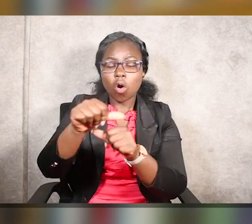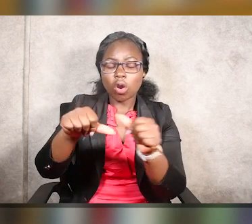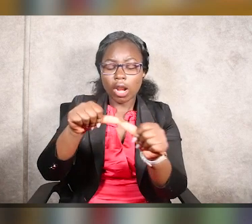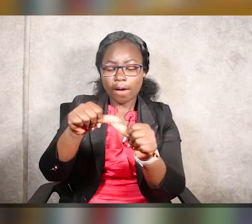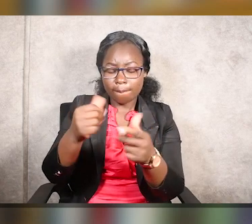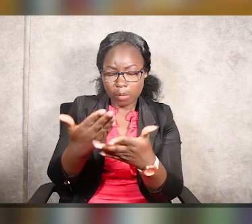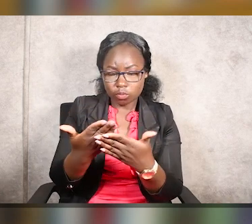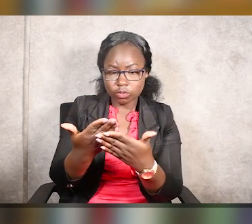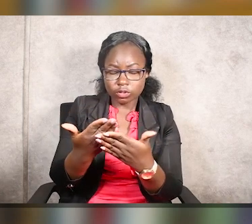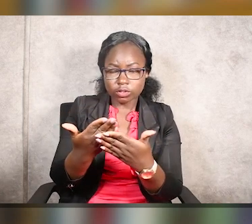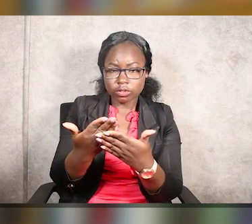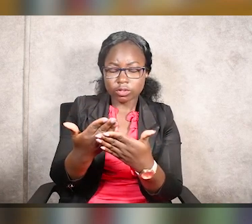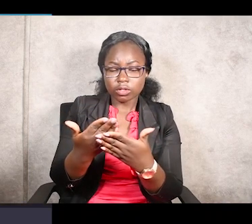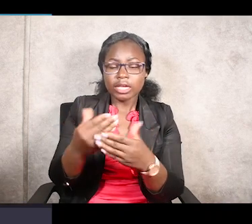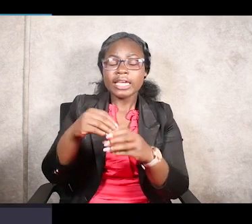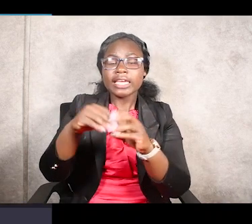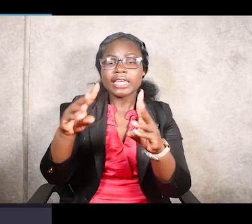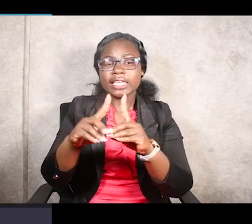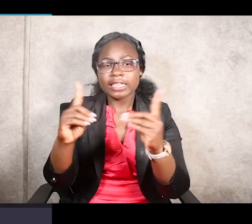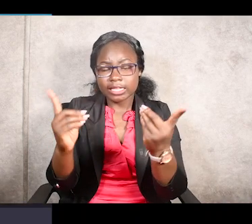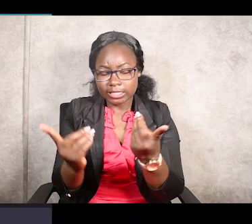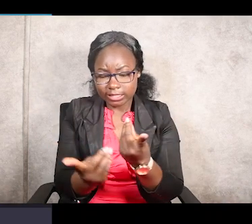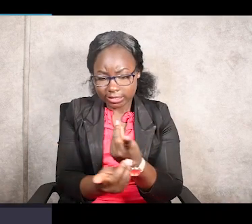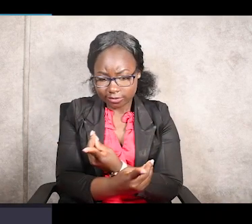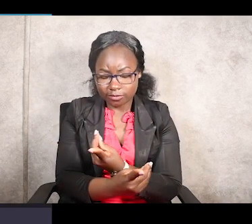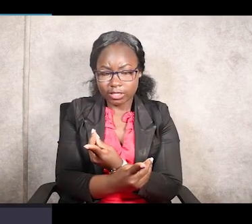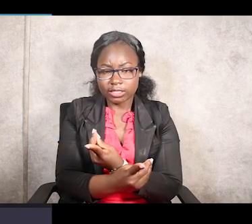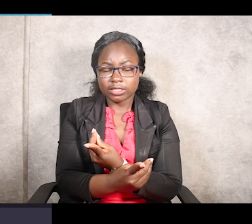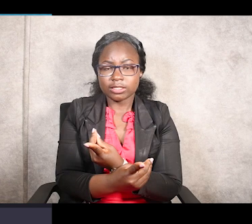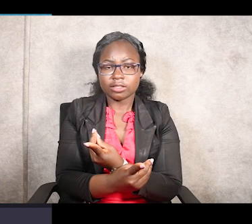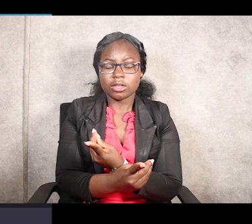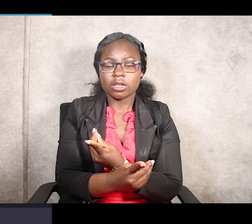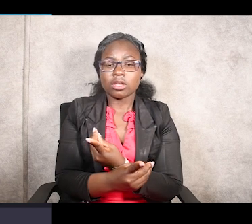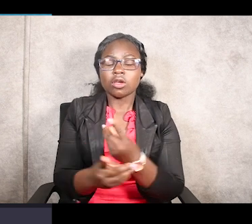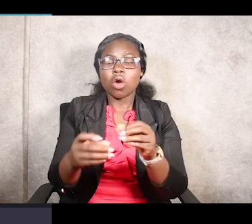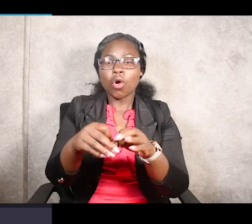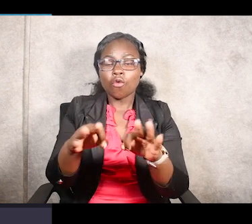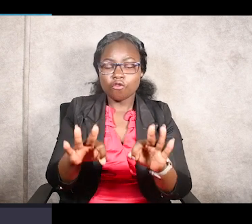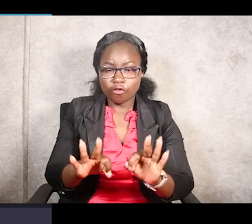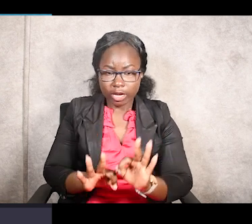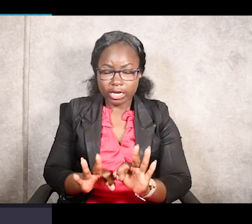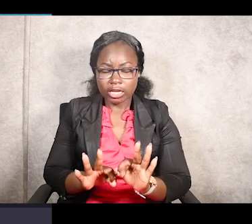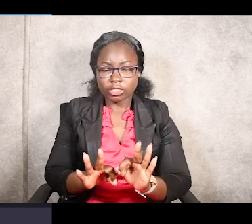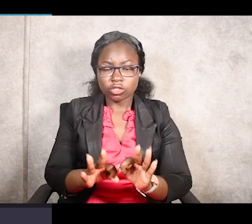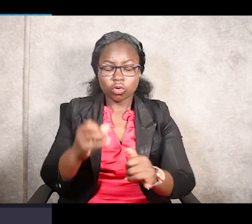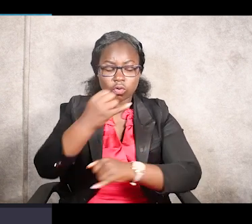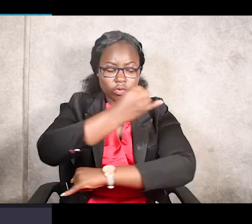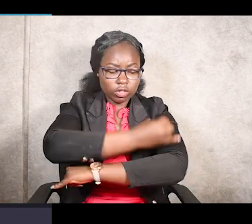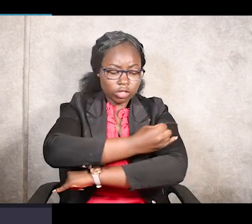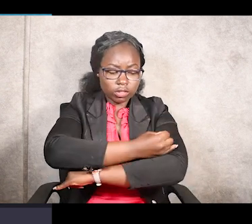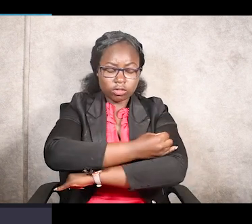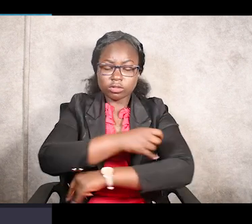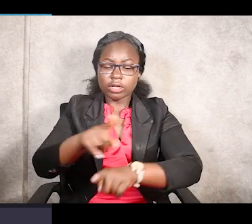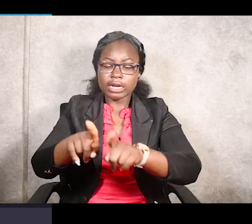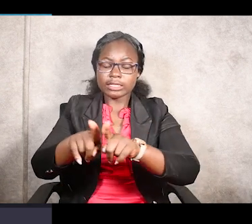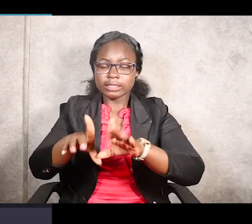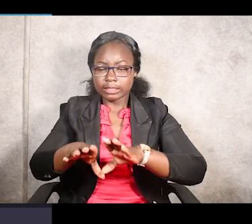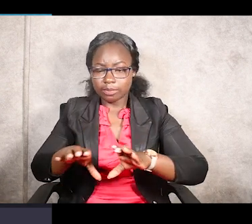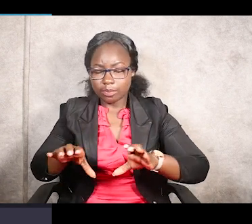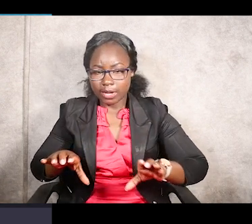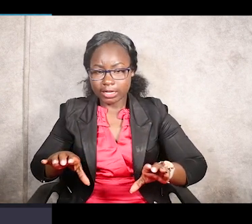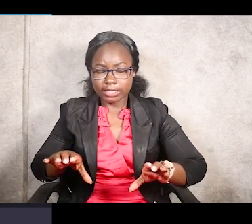scope and the different financial institutions and markets,